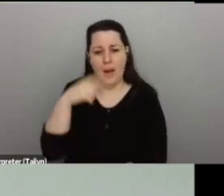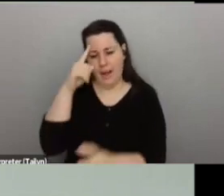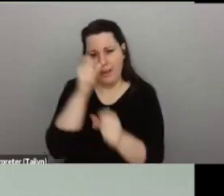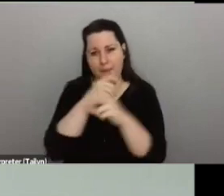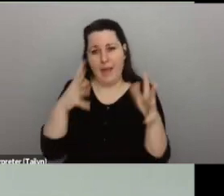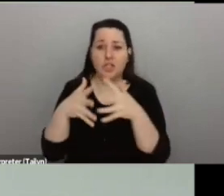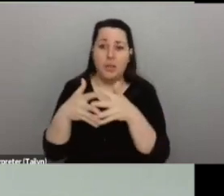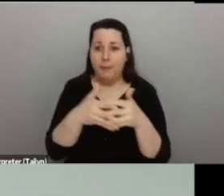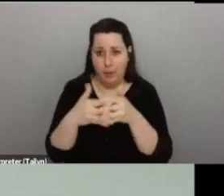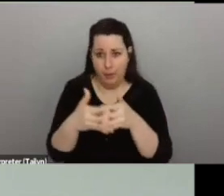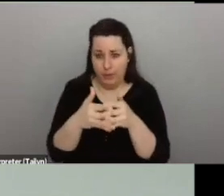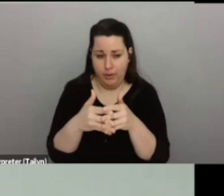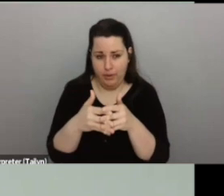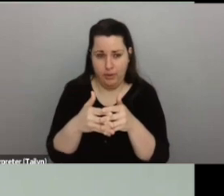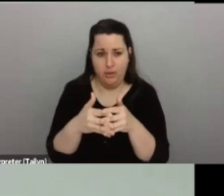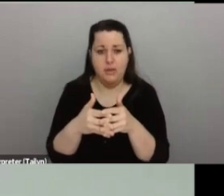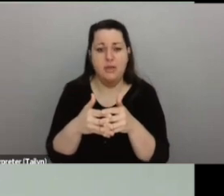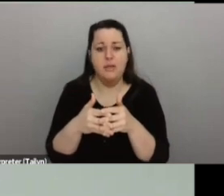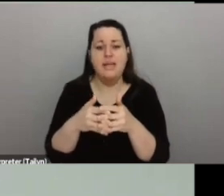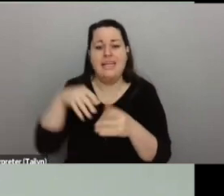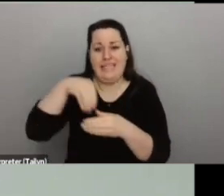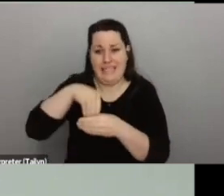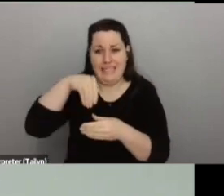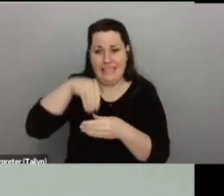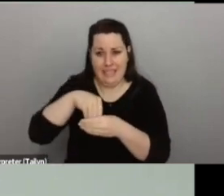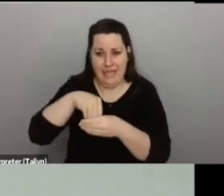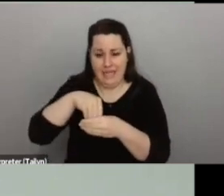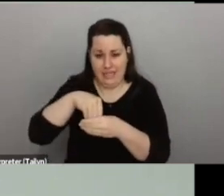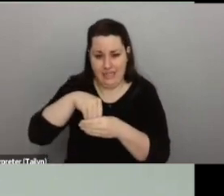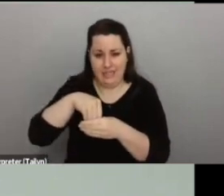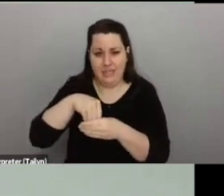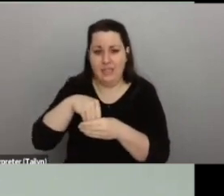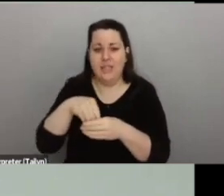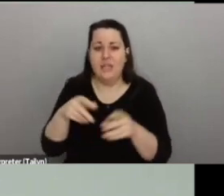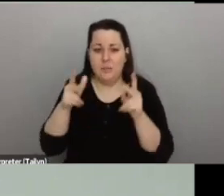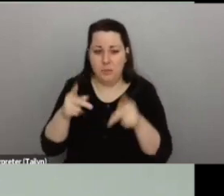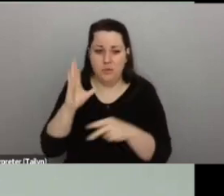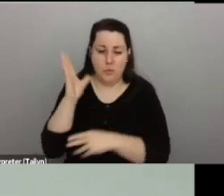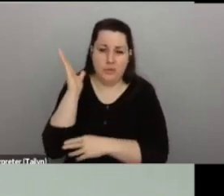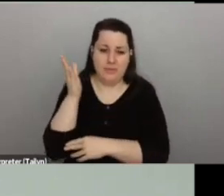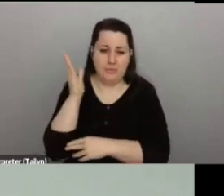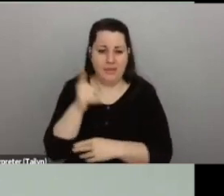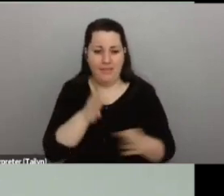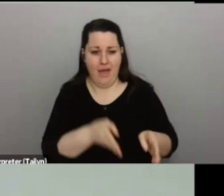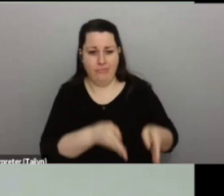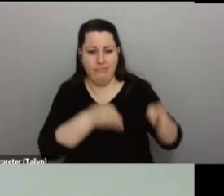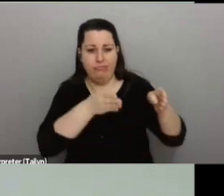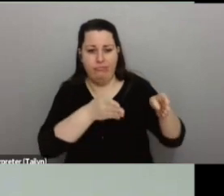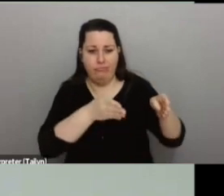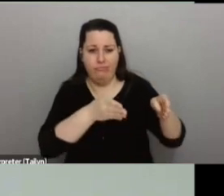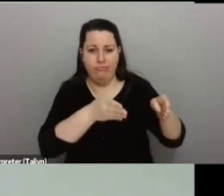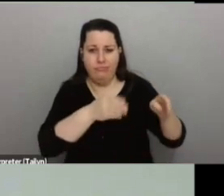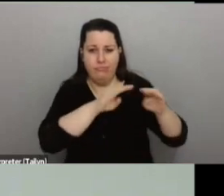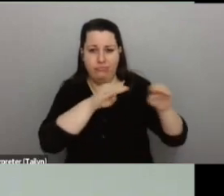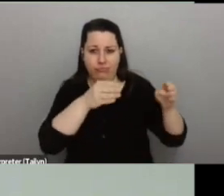America, and it's an indoor scene, and somebody's going to be speaking at this dais where my finger is, with the